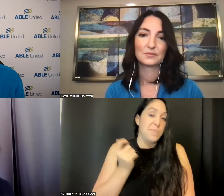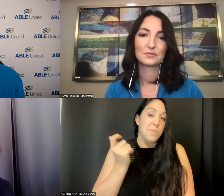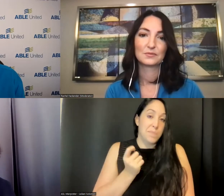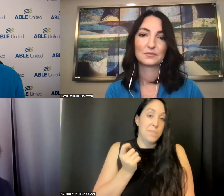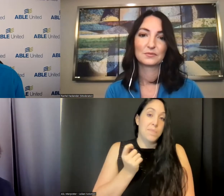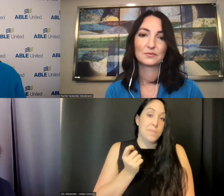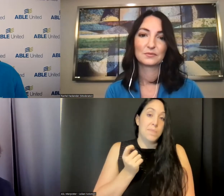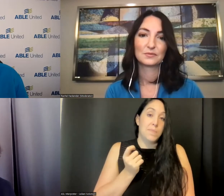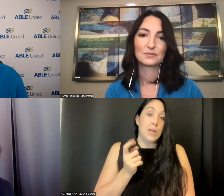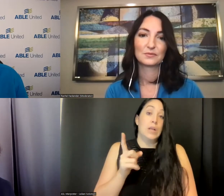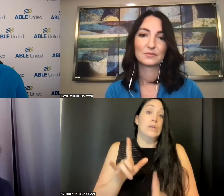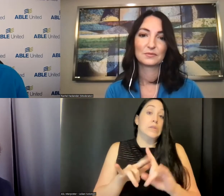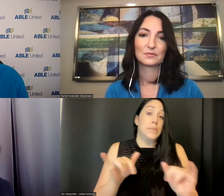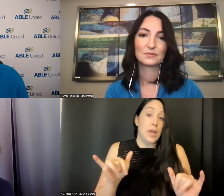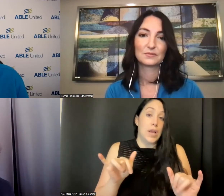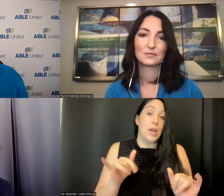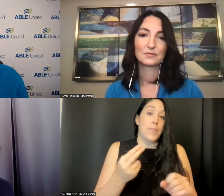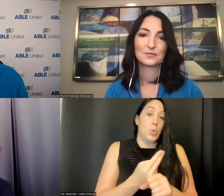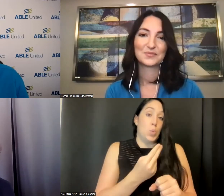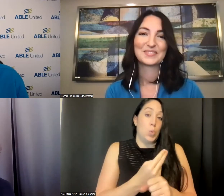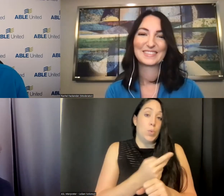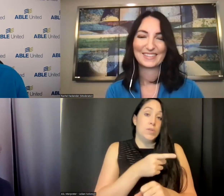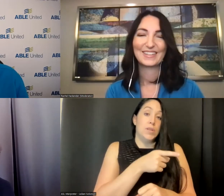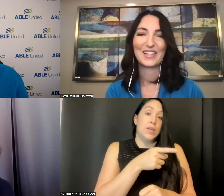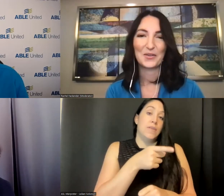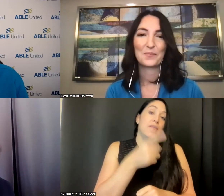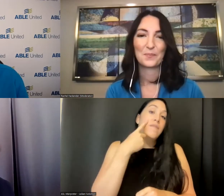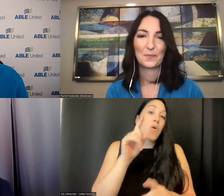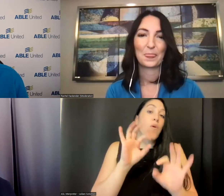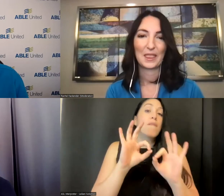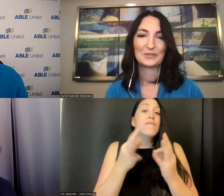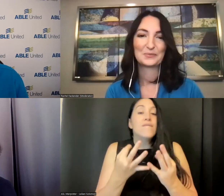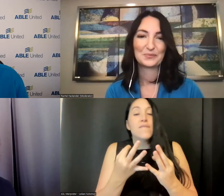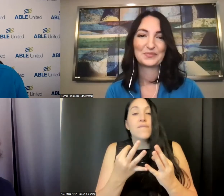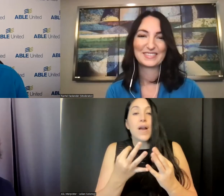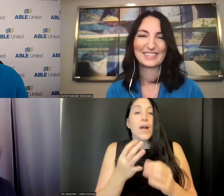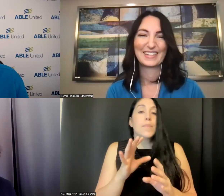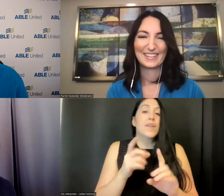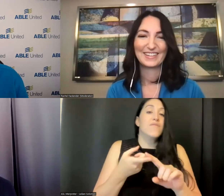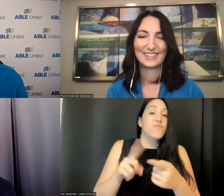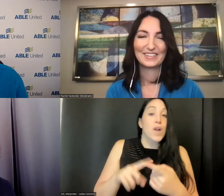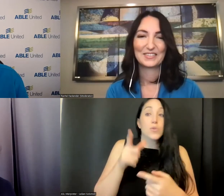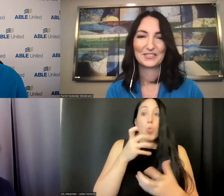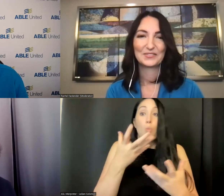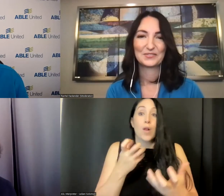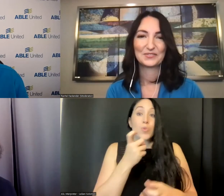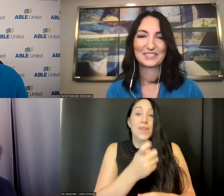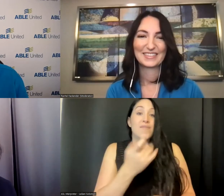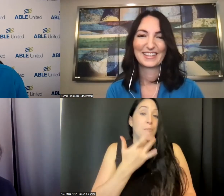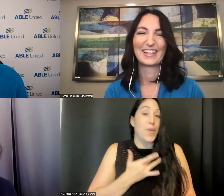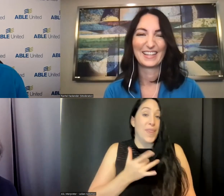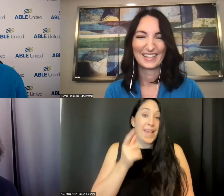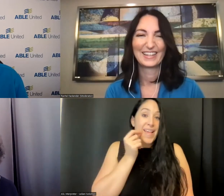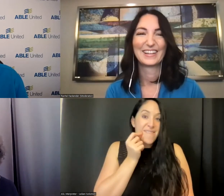well using that feature for friends and family who might want to give him a birthday gift, because he really doesn't need